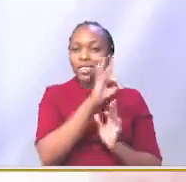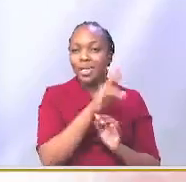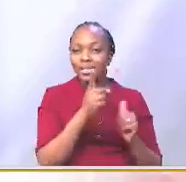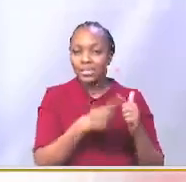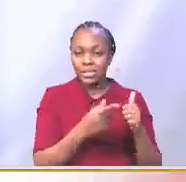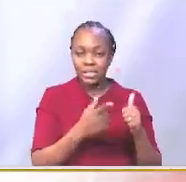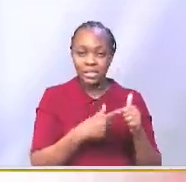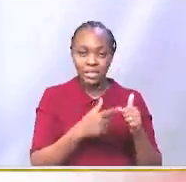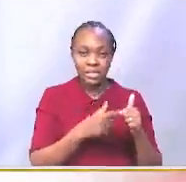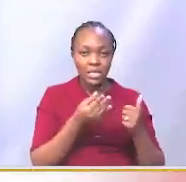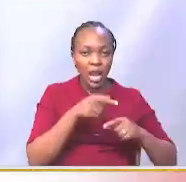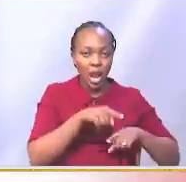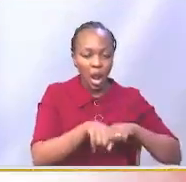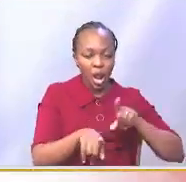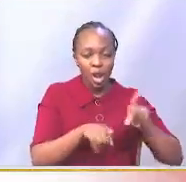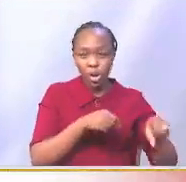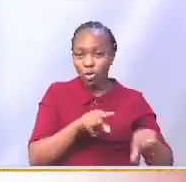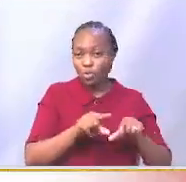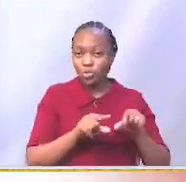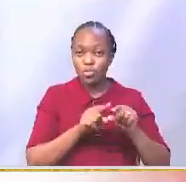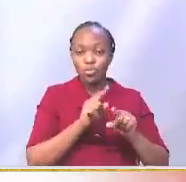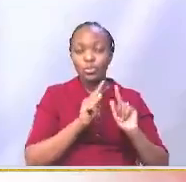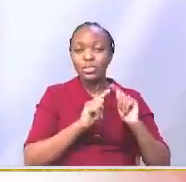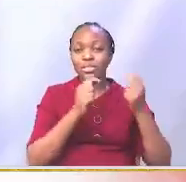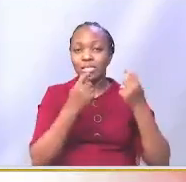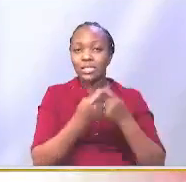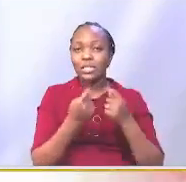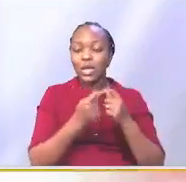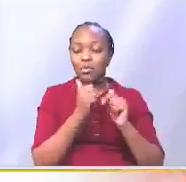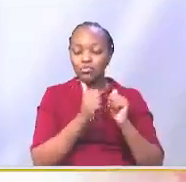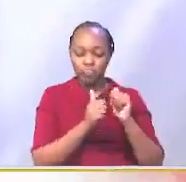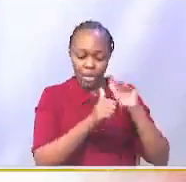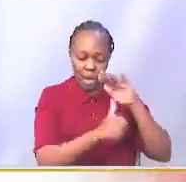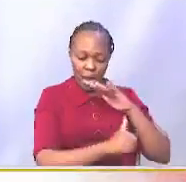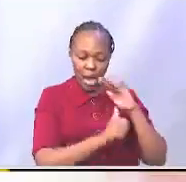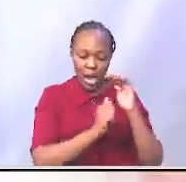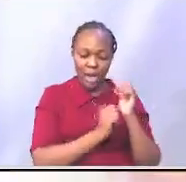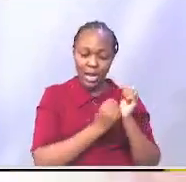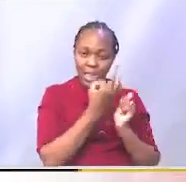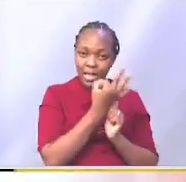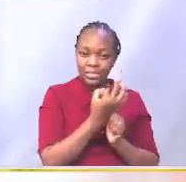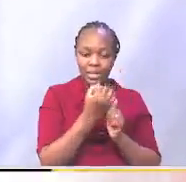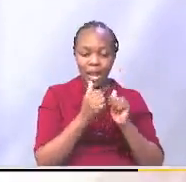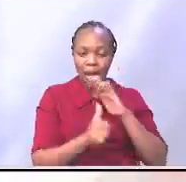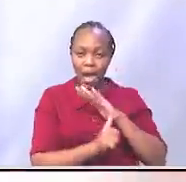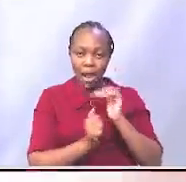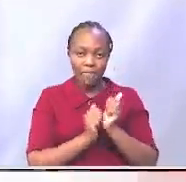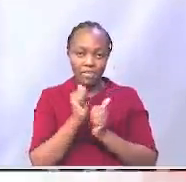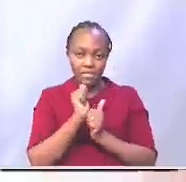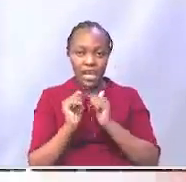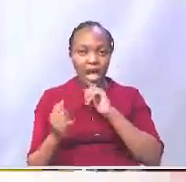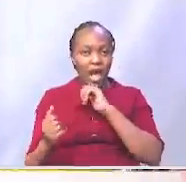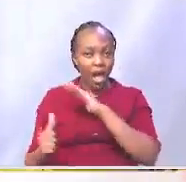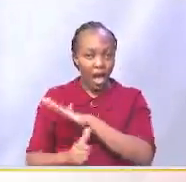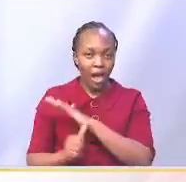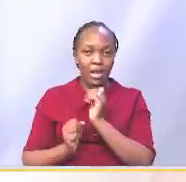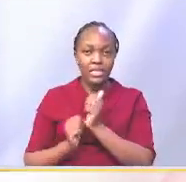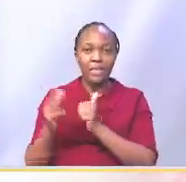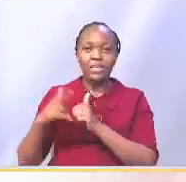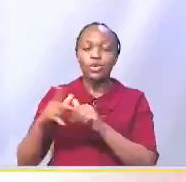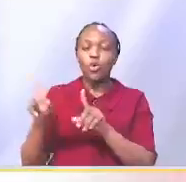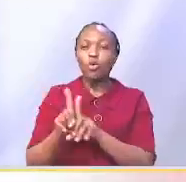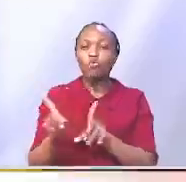grassroots teams in the under-13, under-15 and under-17 women's and men's categories participated in the